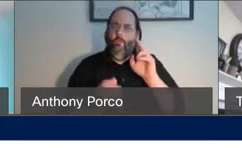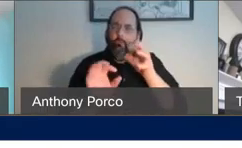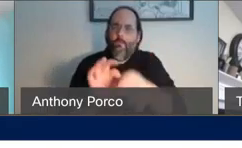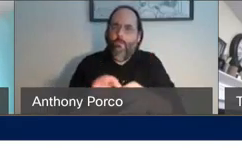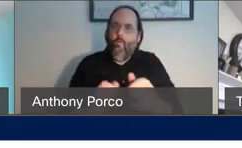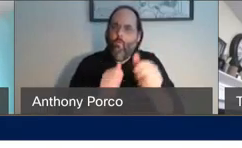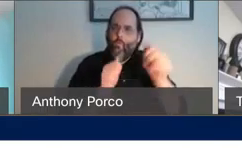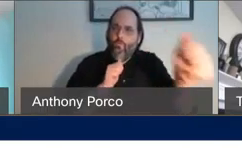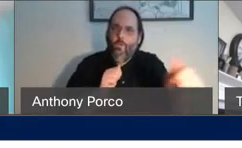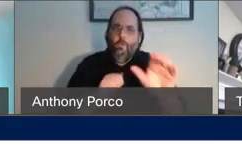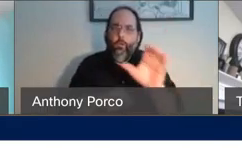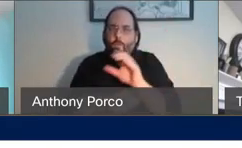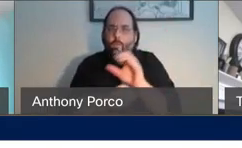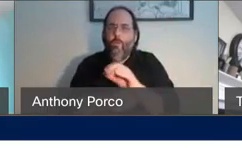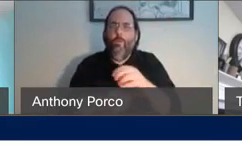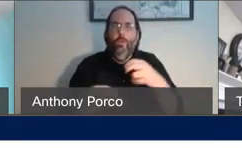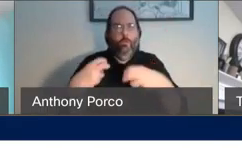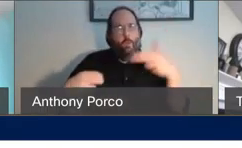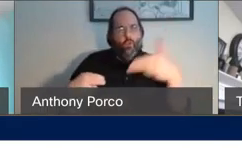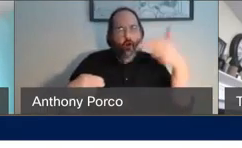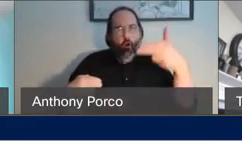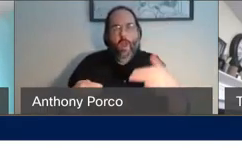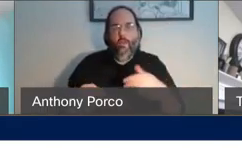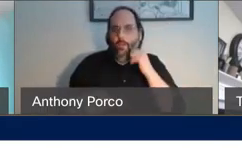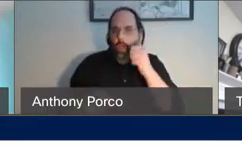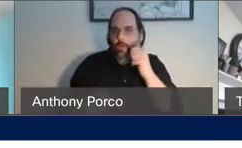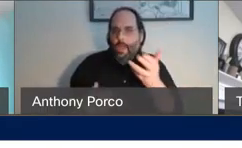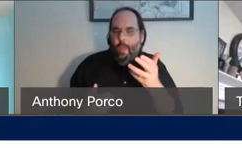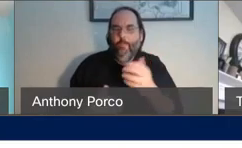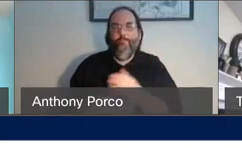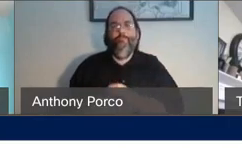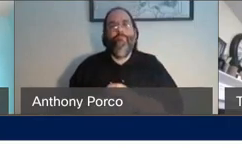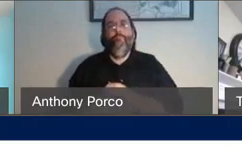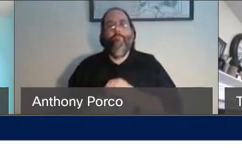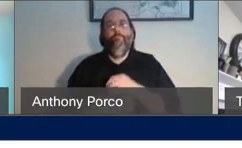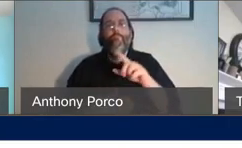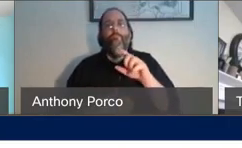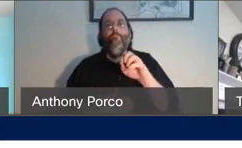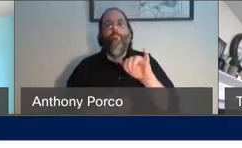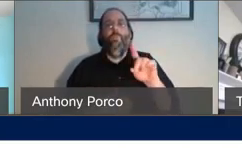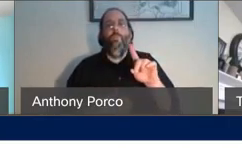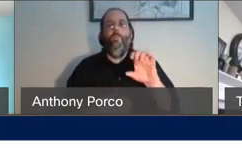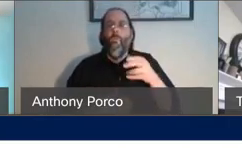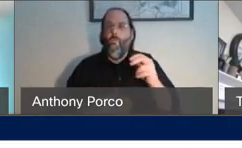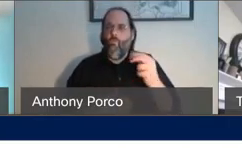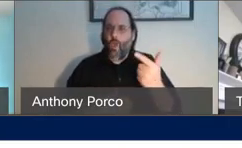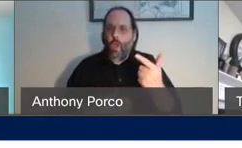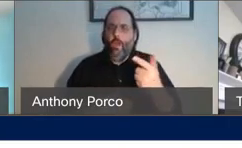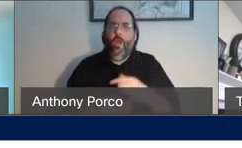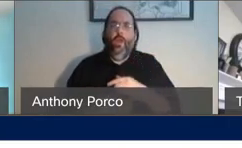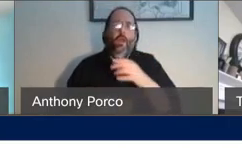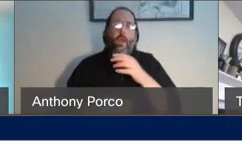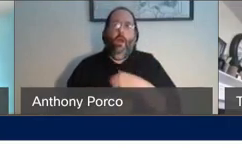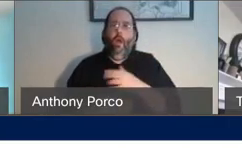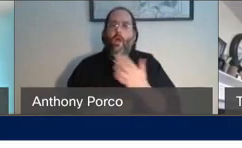remotely logging into a computer and troubleshoot your day-to-day operations. Lori Chang, so she'll assign